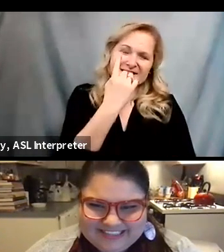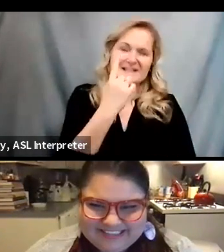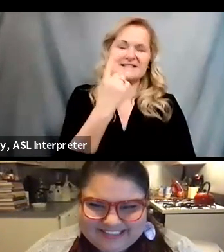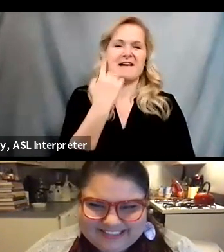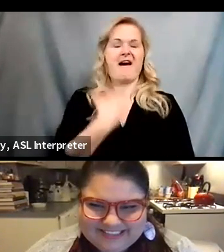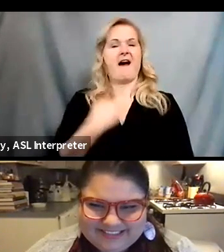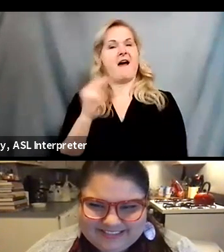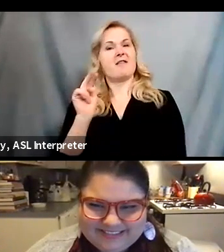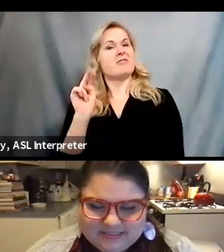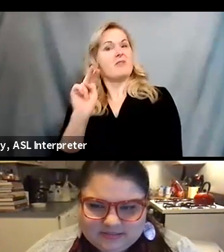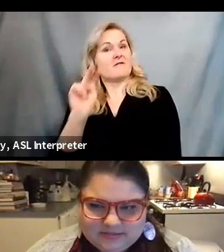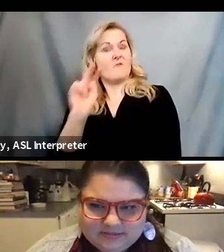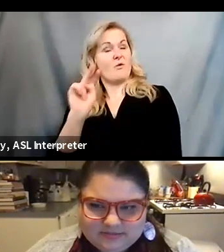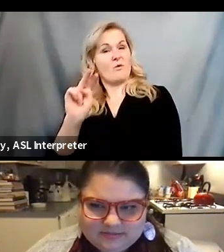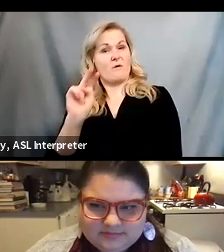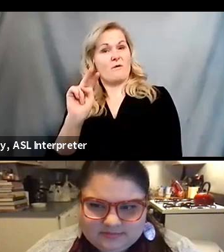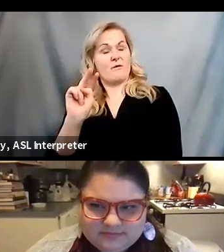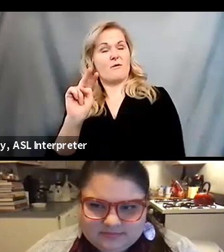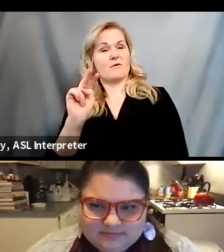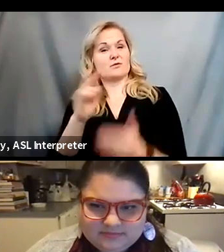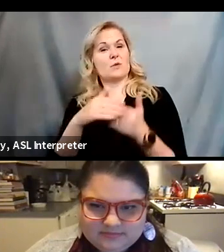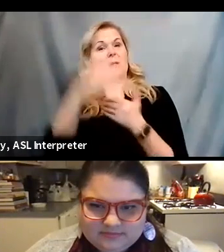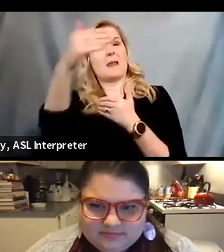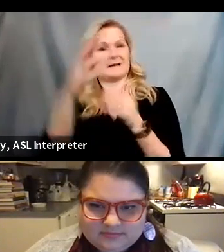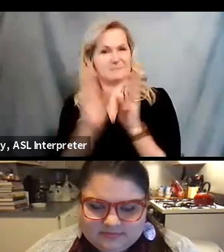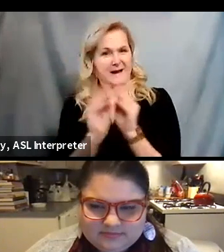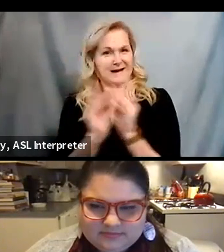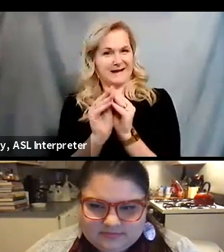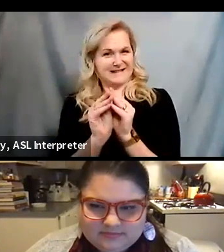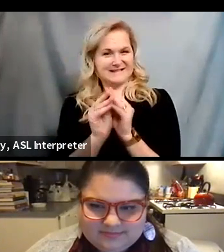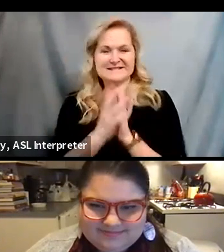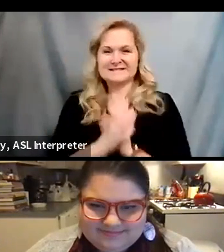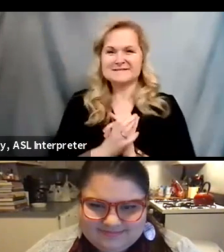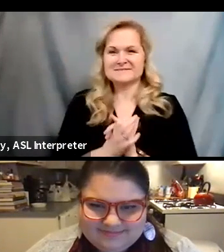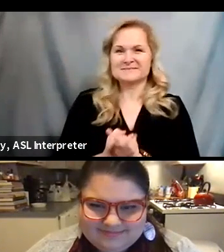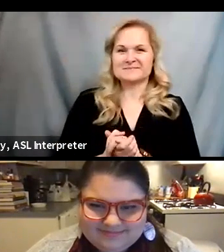forward to our next meeting.